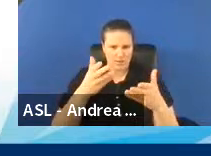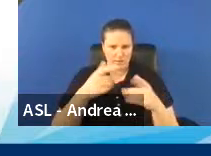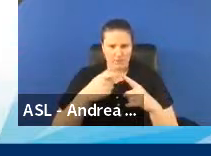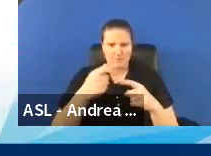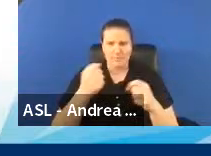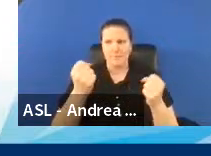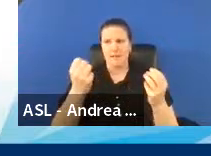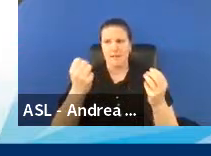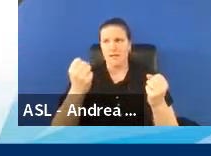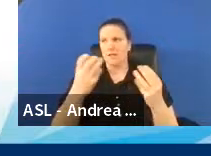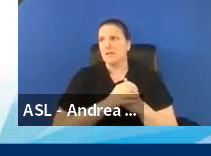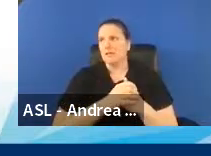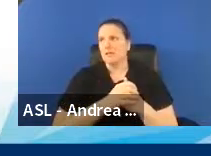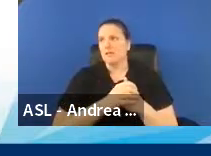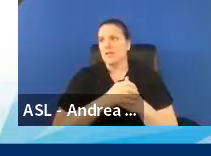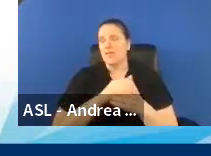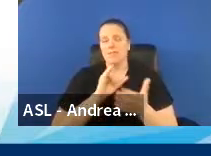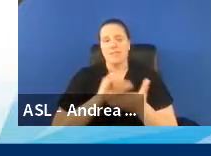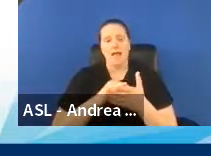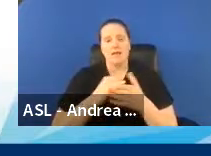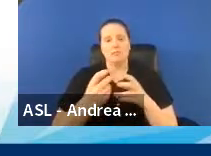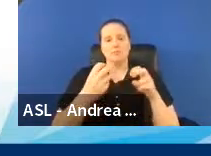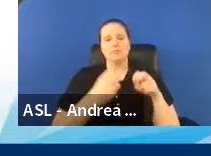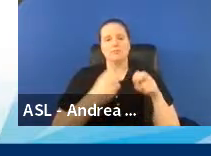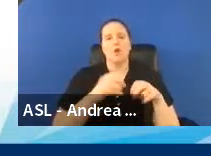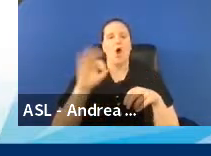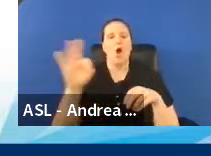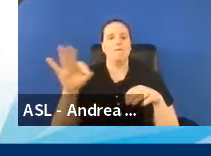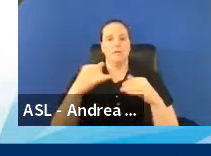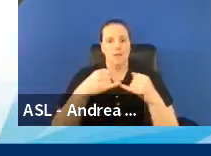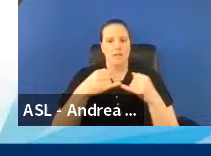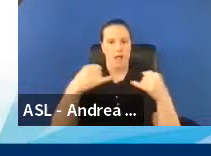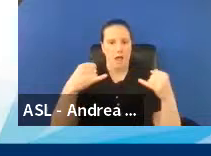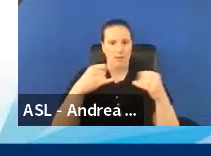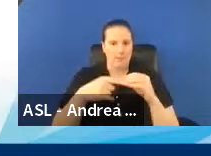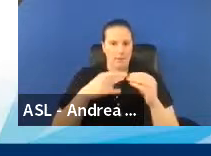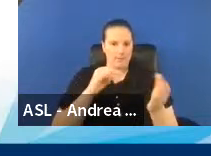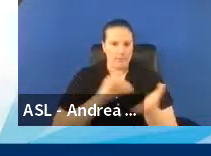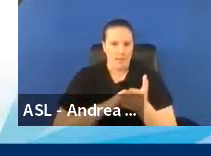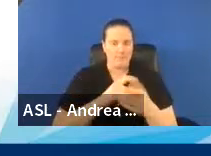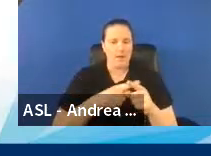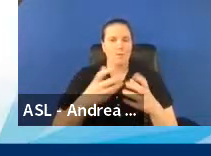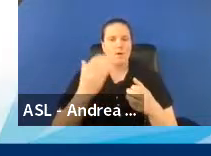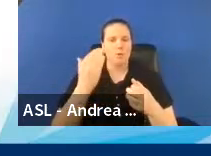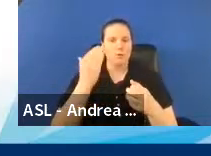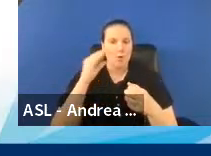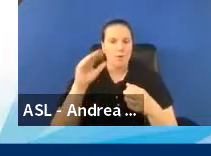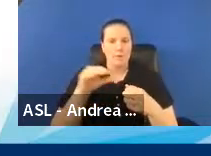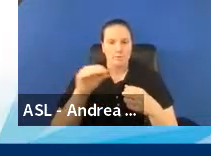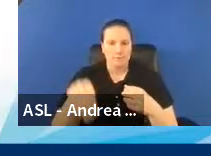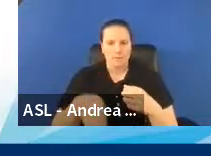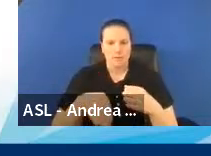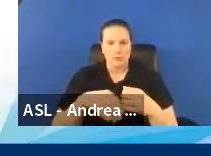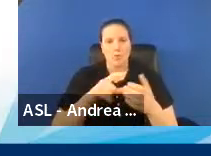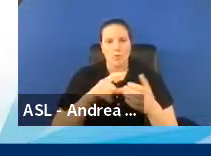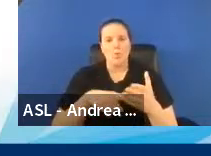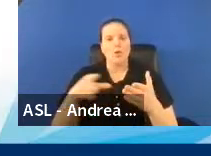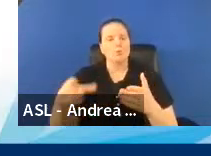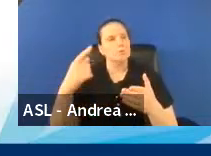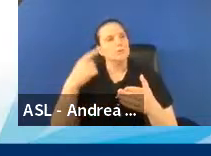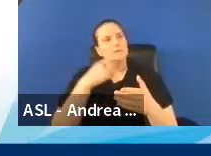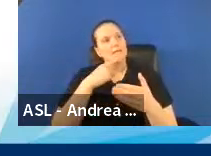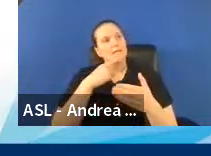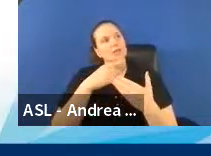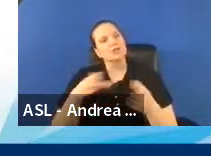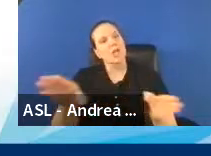many? I guess that's something you can get with me offline about, but I would like to know what the percentage of what you deem generally is and